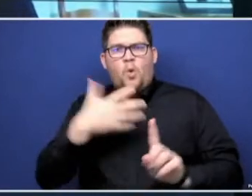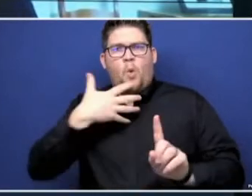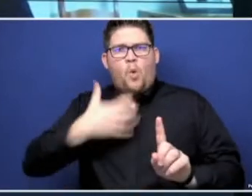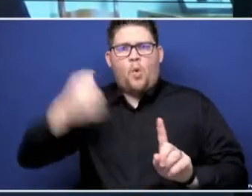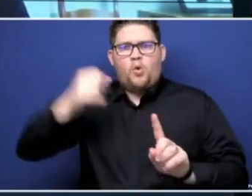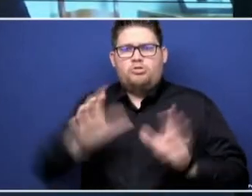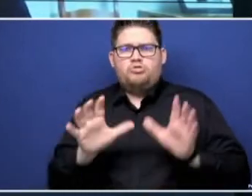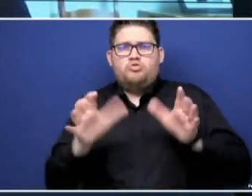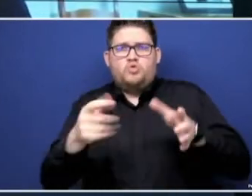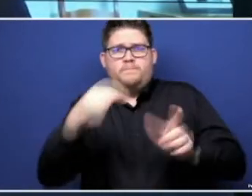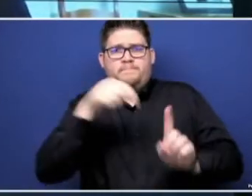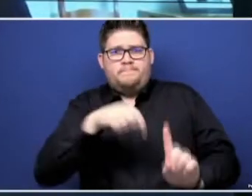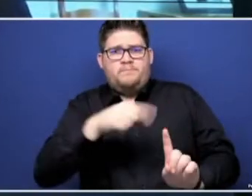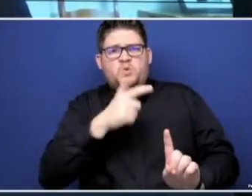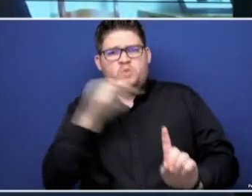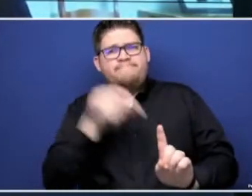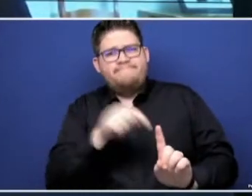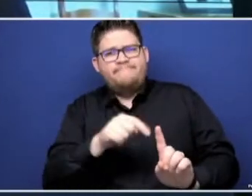organizations.